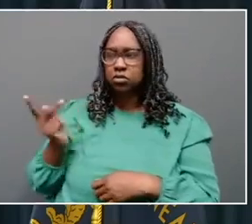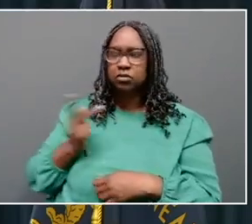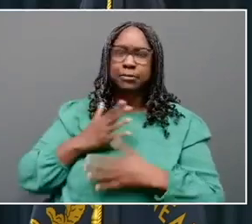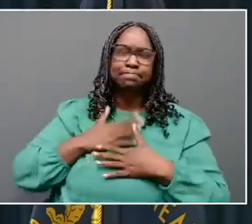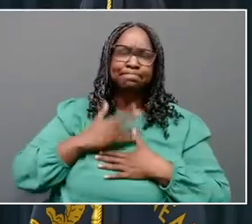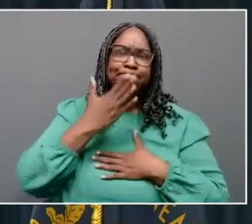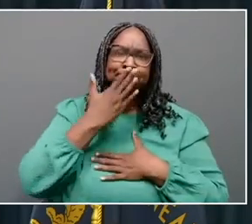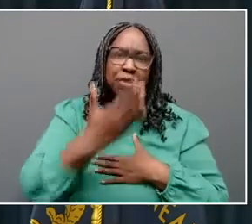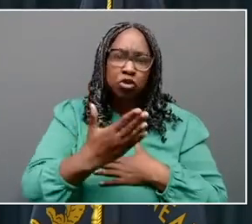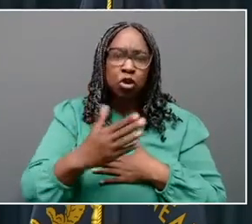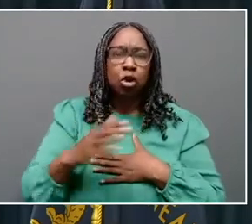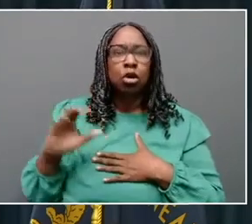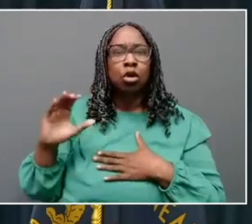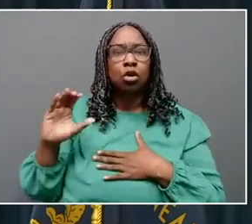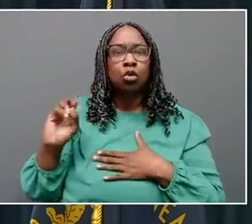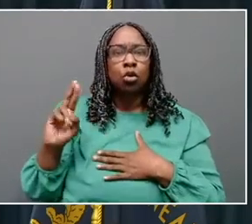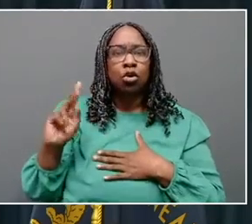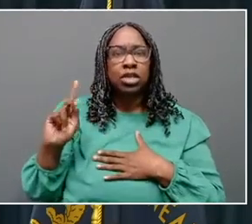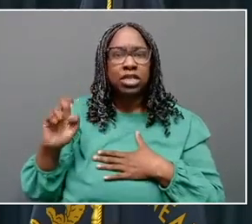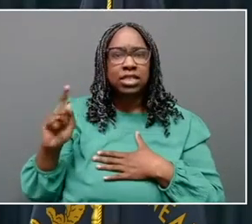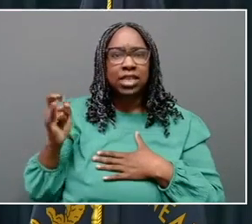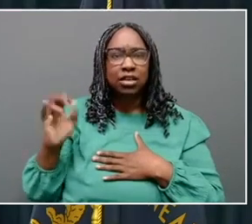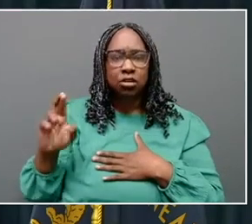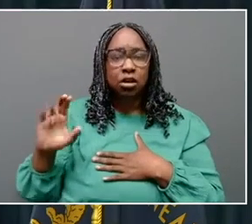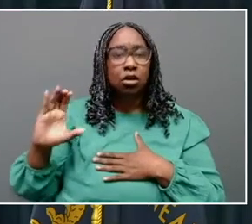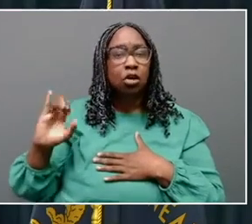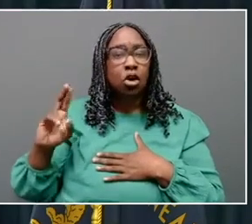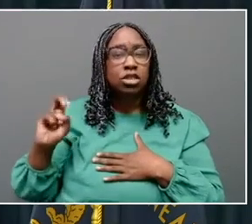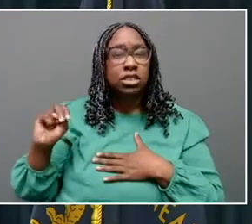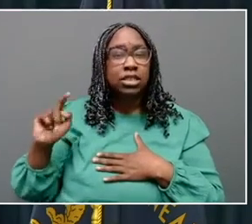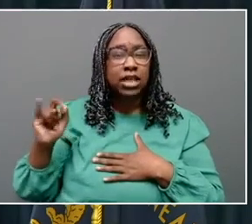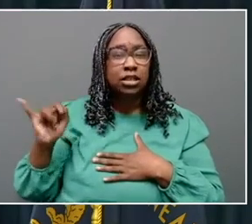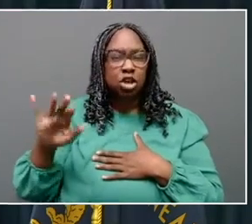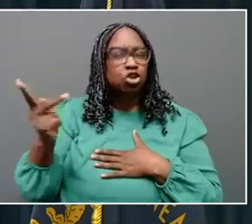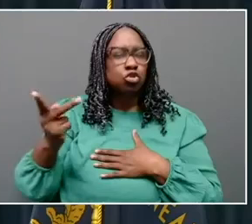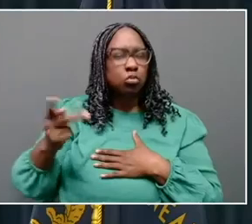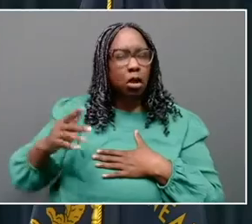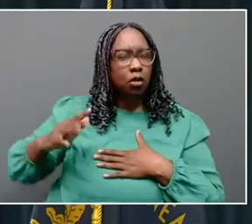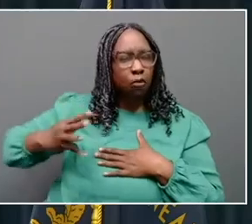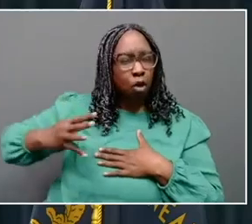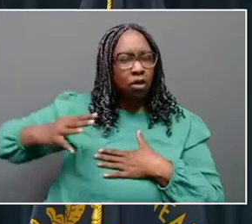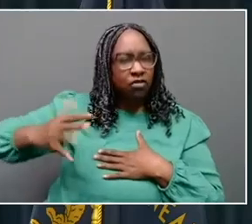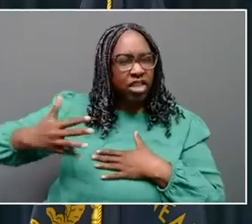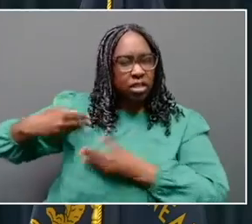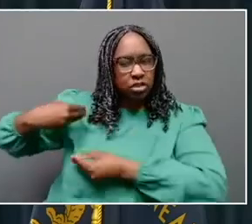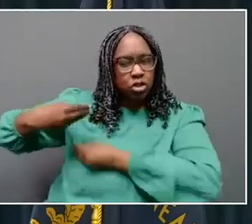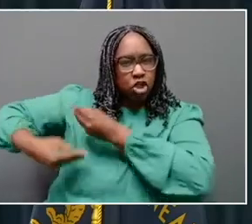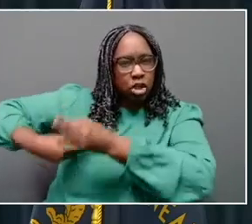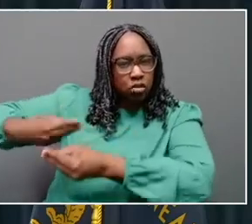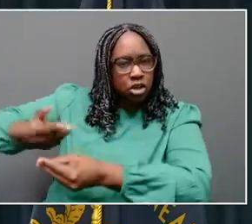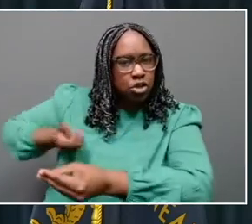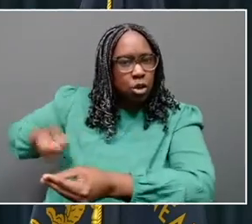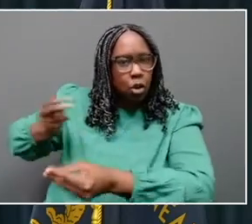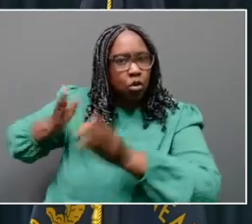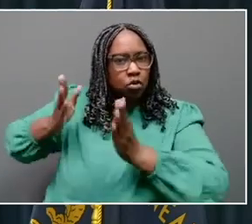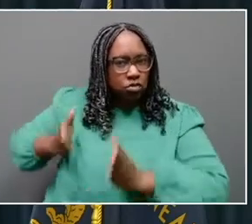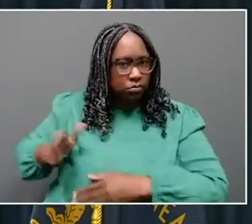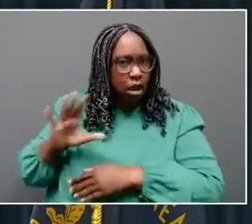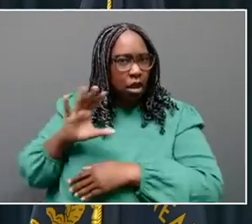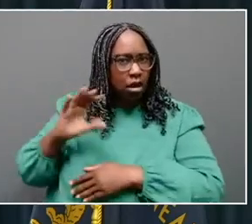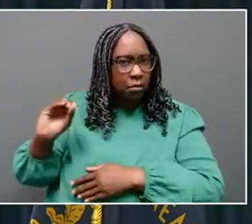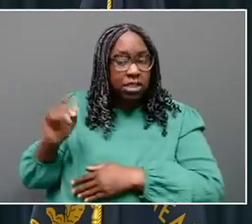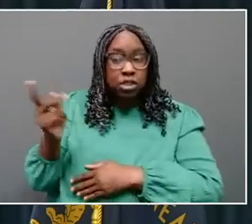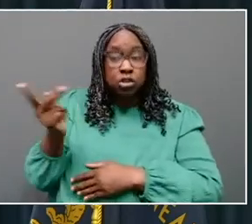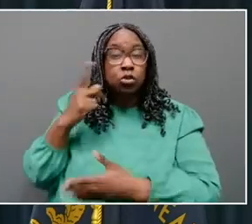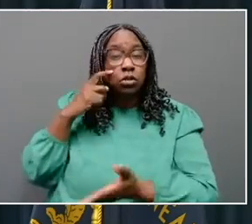Corky Taylor, Carson Taylor, fourth and fifth generation owners of Kentucky Peerless Distilling Company, a globally recognized distillery,